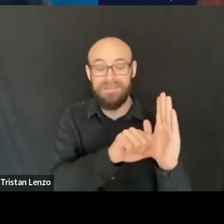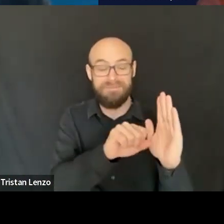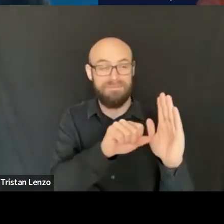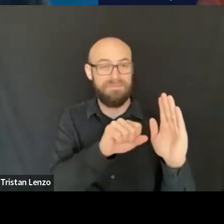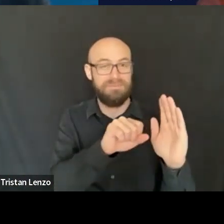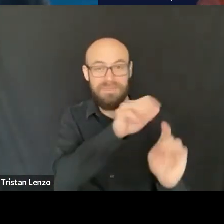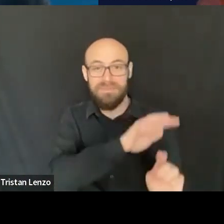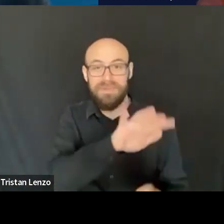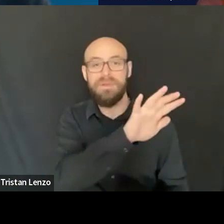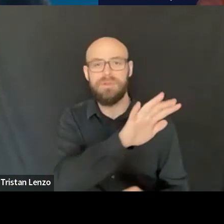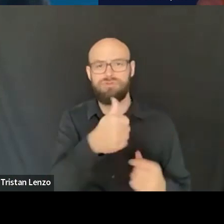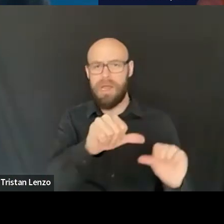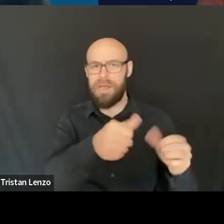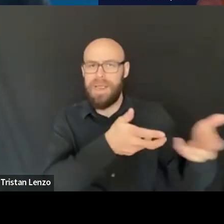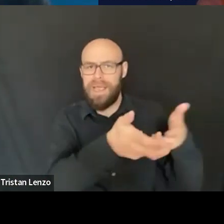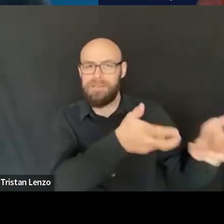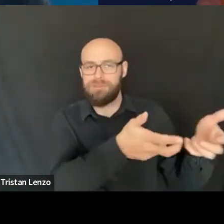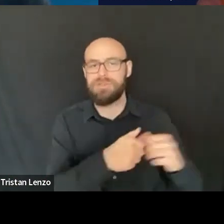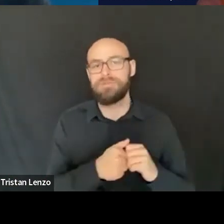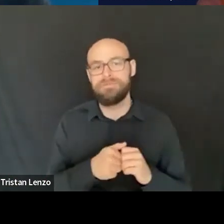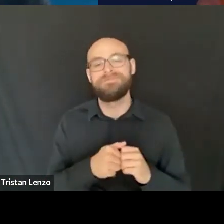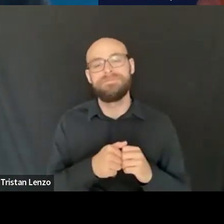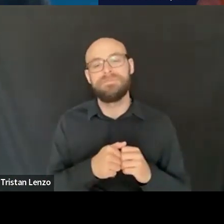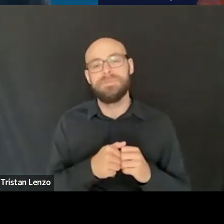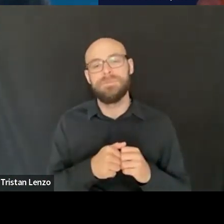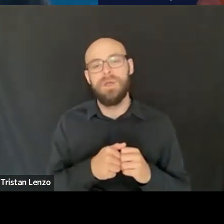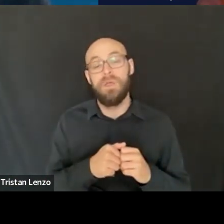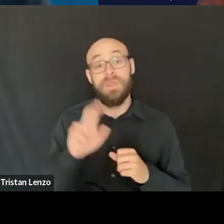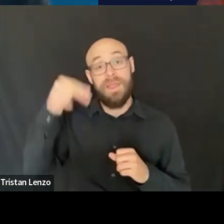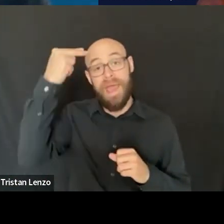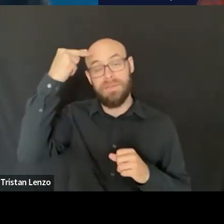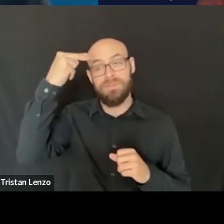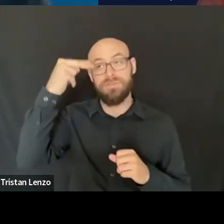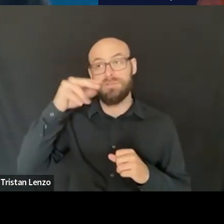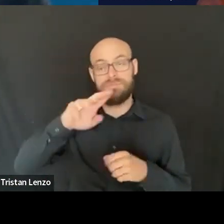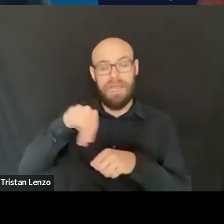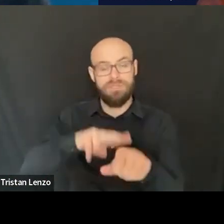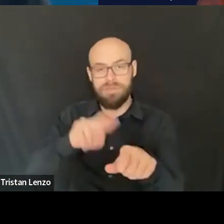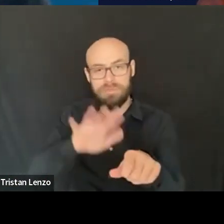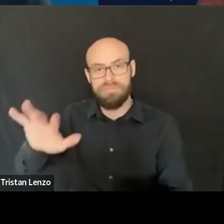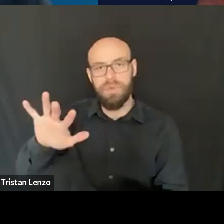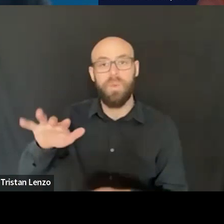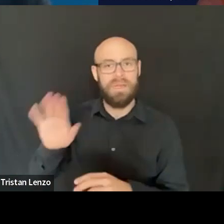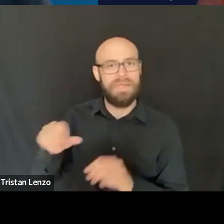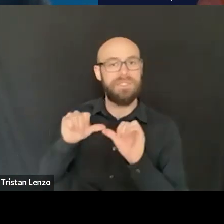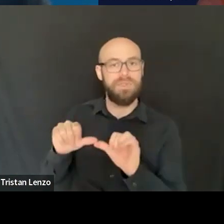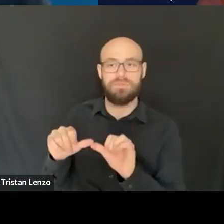on the national front, I think we're going to continue to do this work as well, and to try to bring in as many agencies as we can.